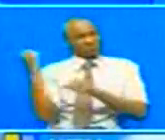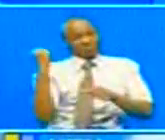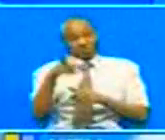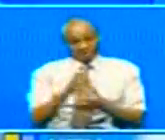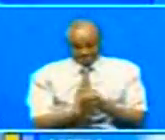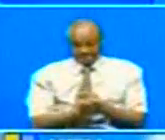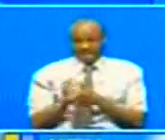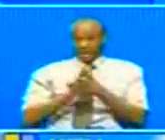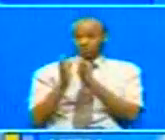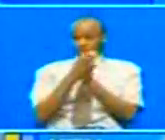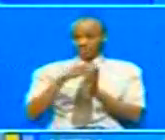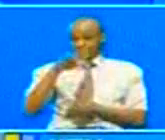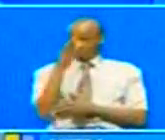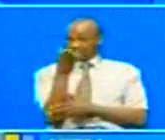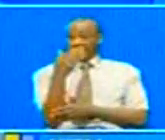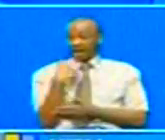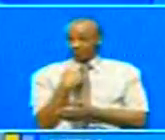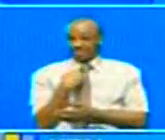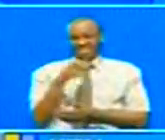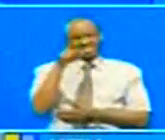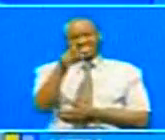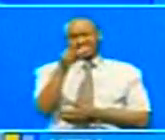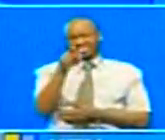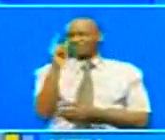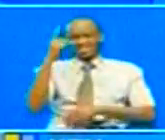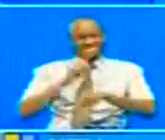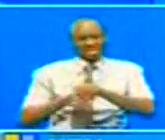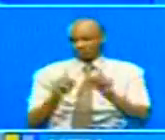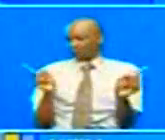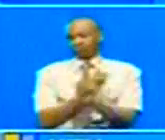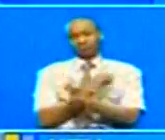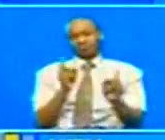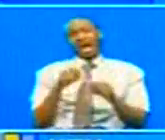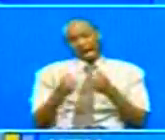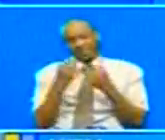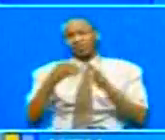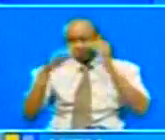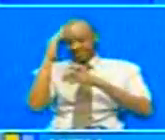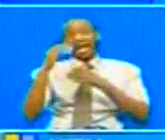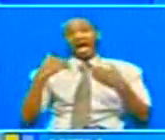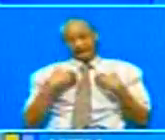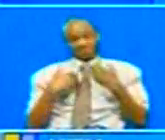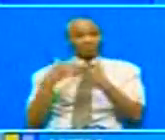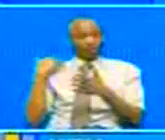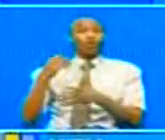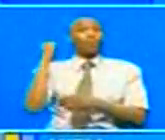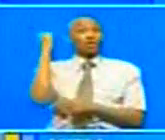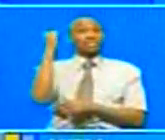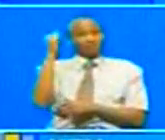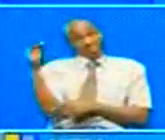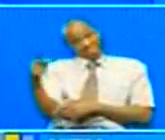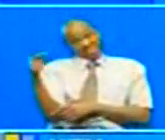as KTN's Timothy Otena reports, this is not the first time that an incident in the university where political